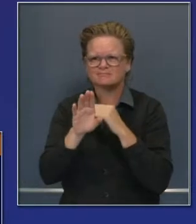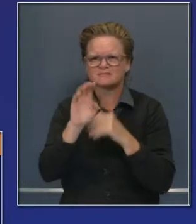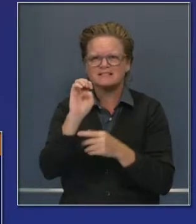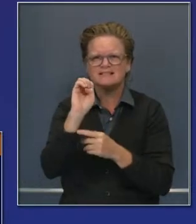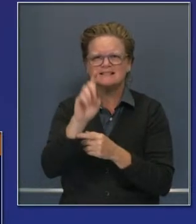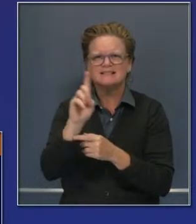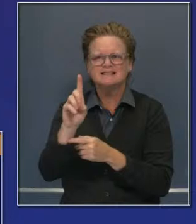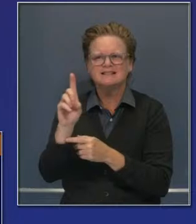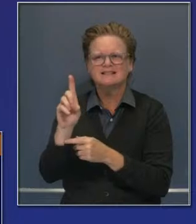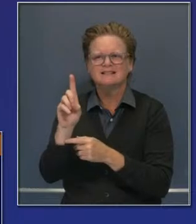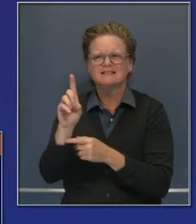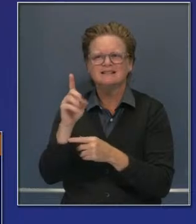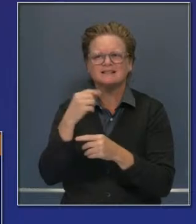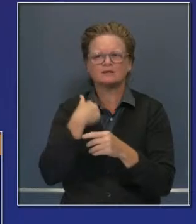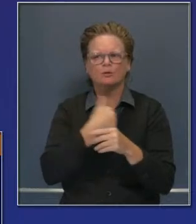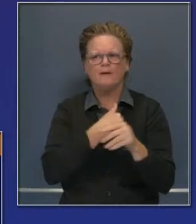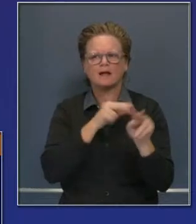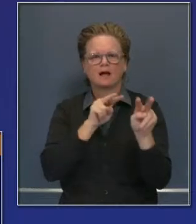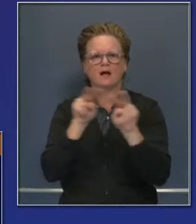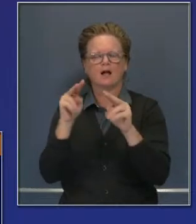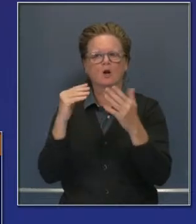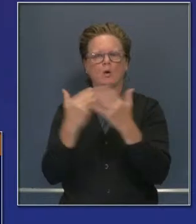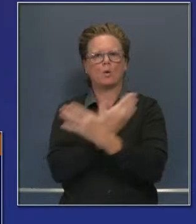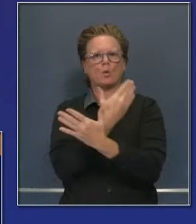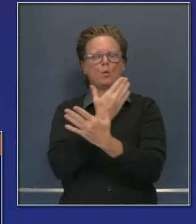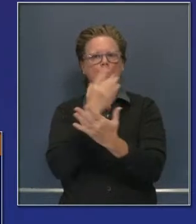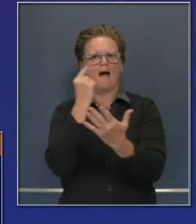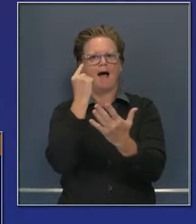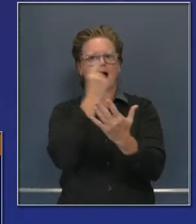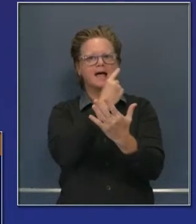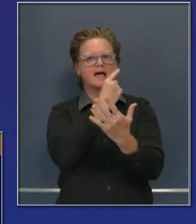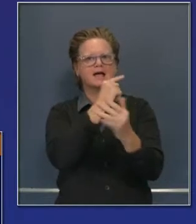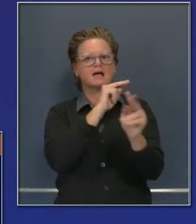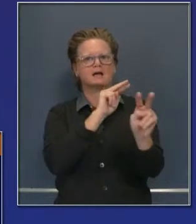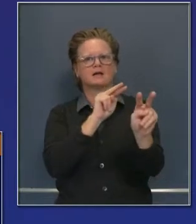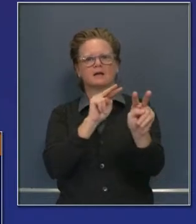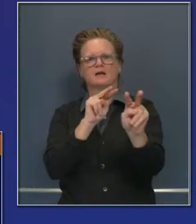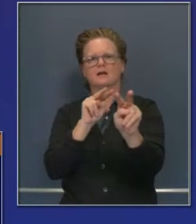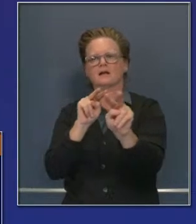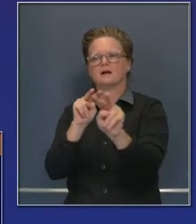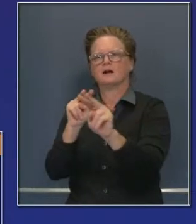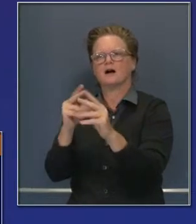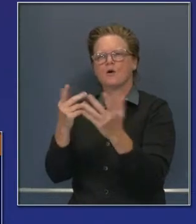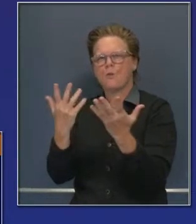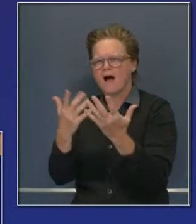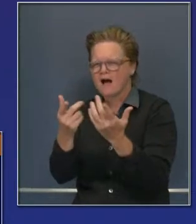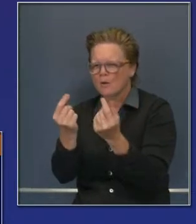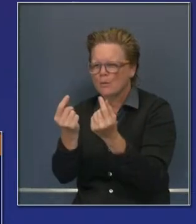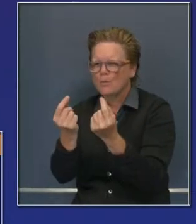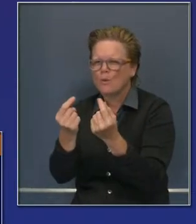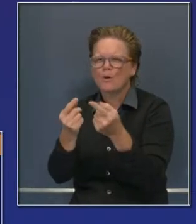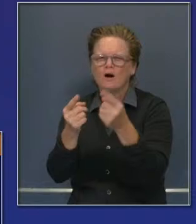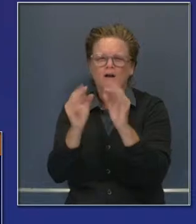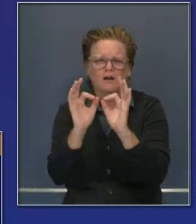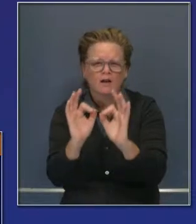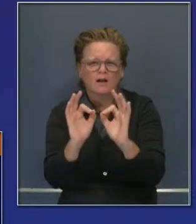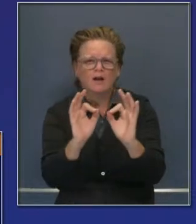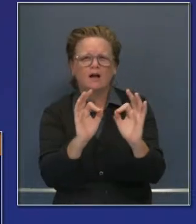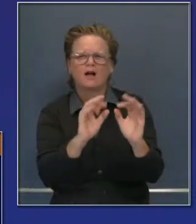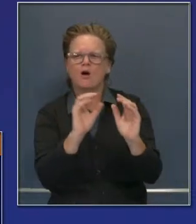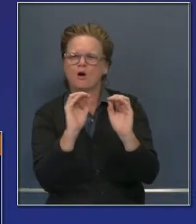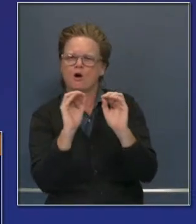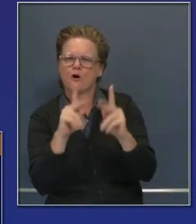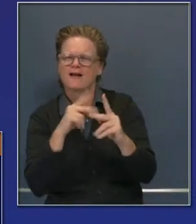on their operations and to build on the efforts to design a faster and